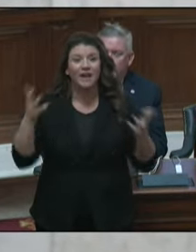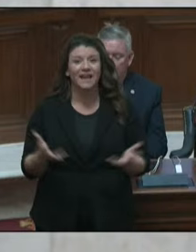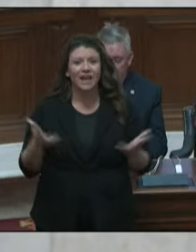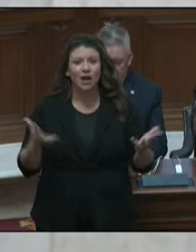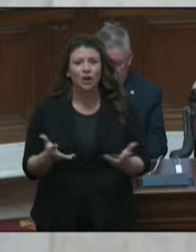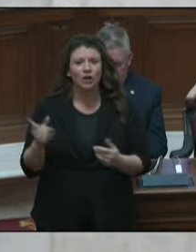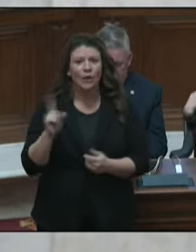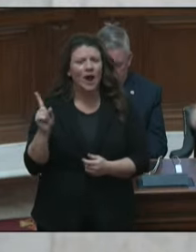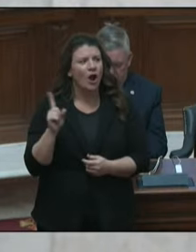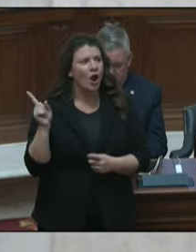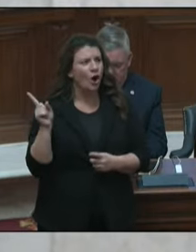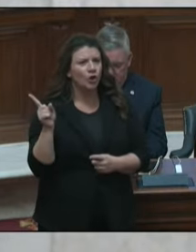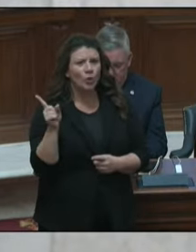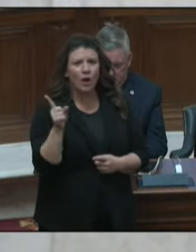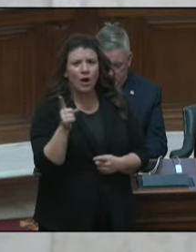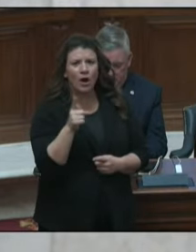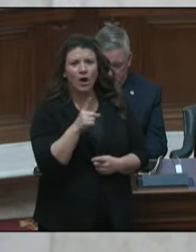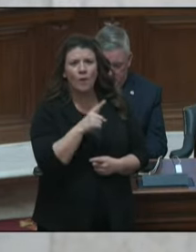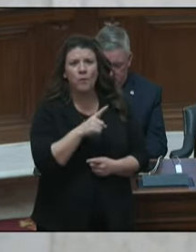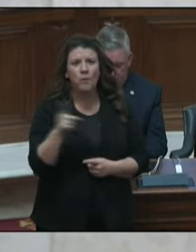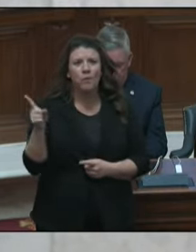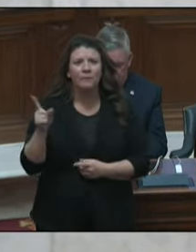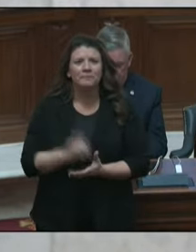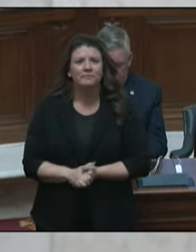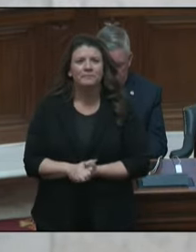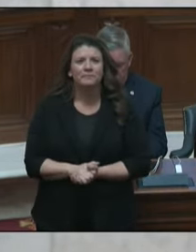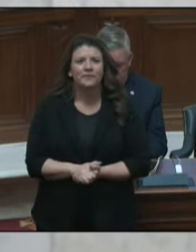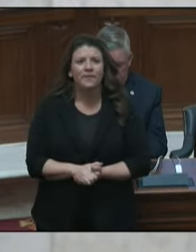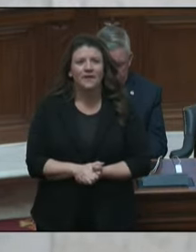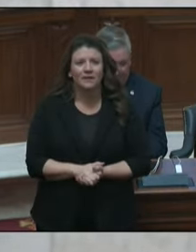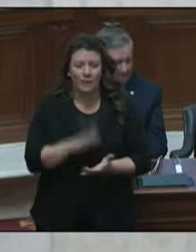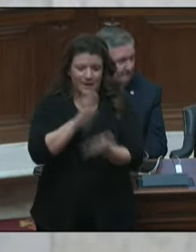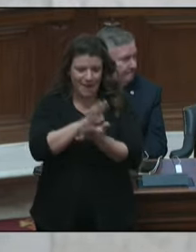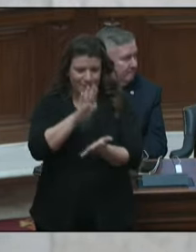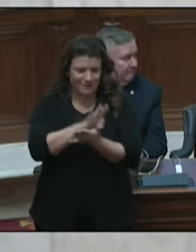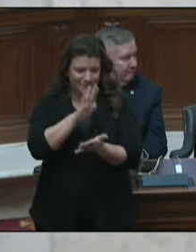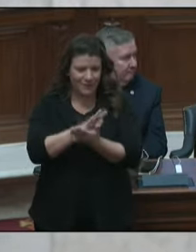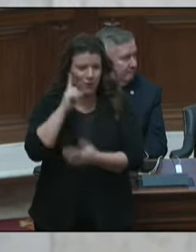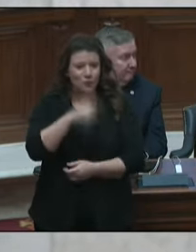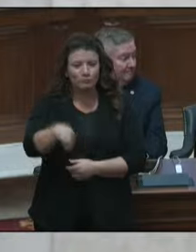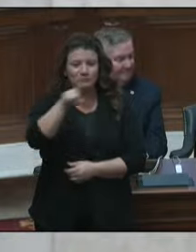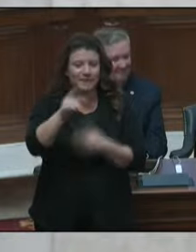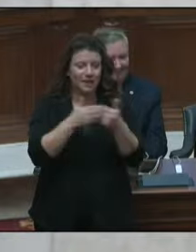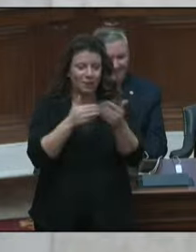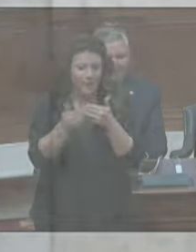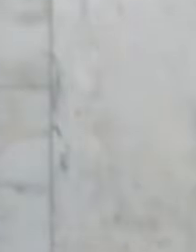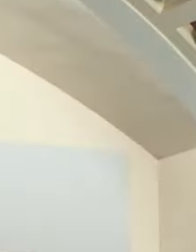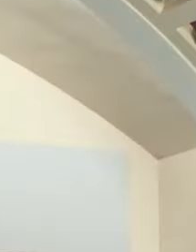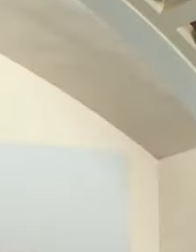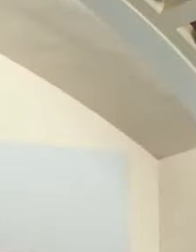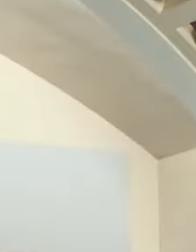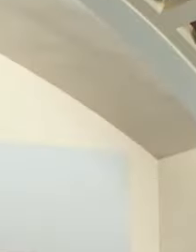here anywhere? Well, we're clapping for you anyway. No, there y'all.